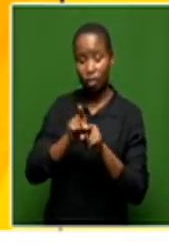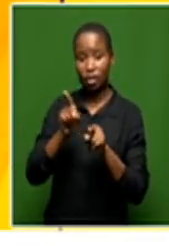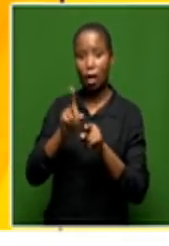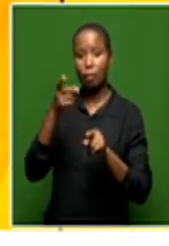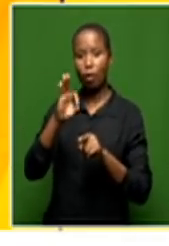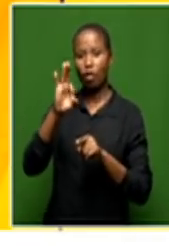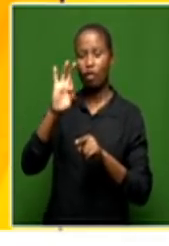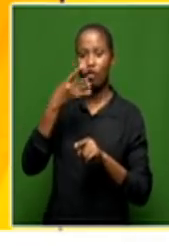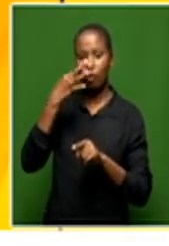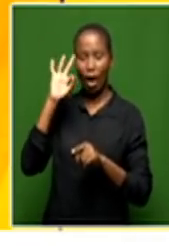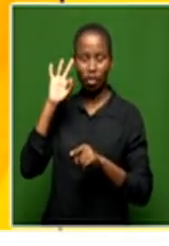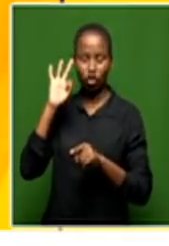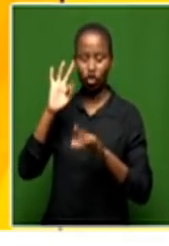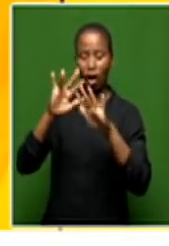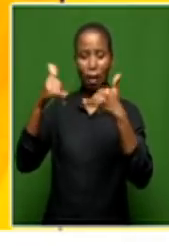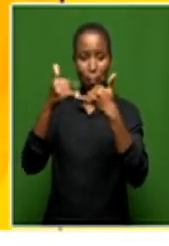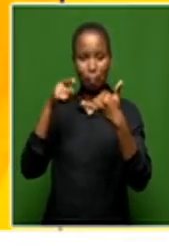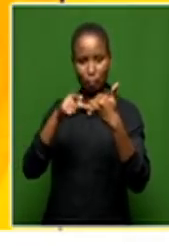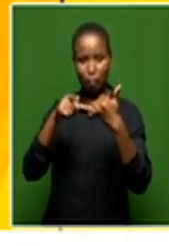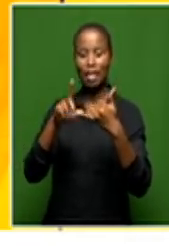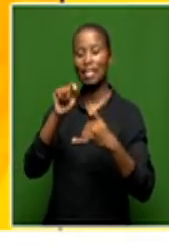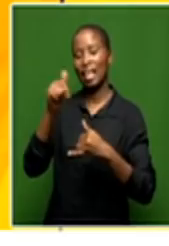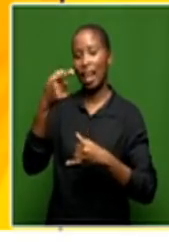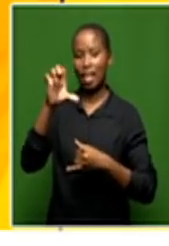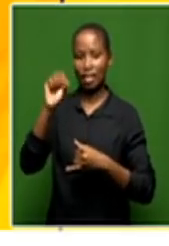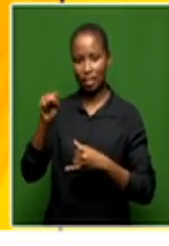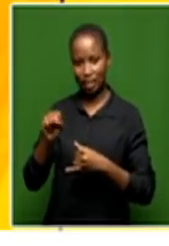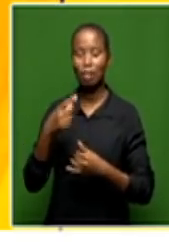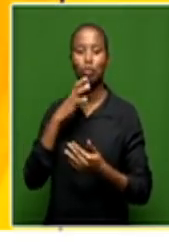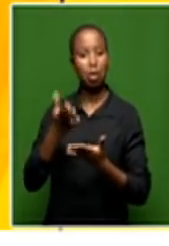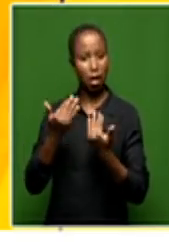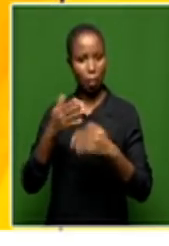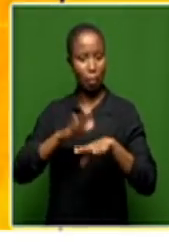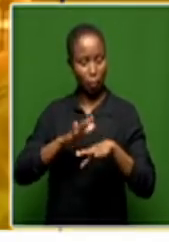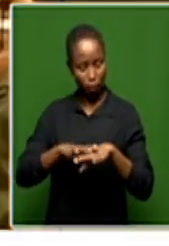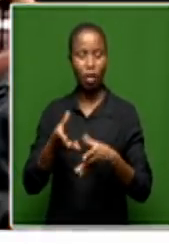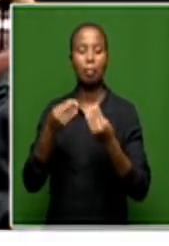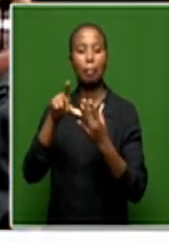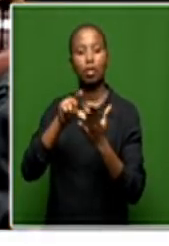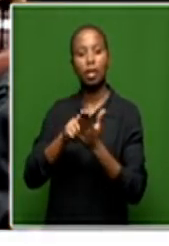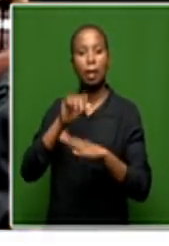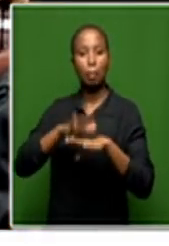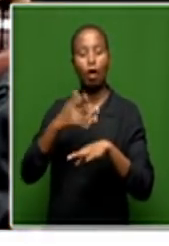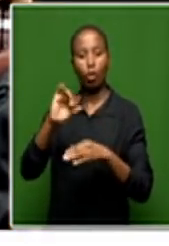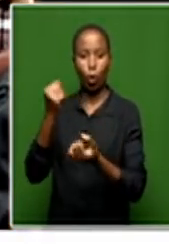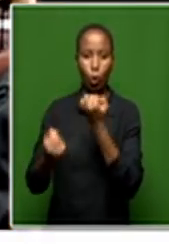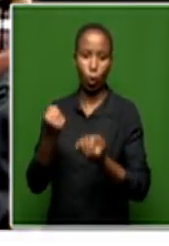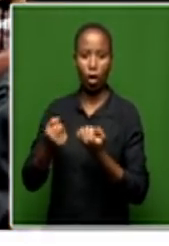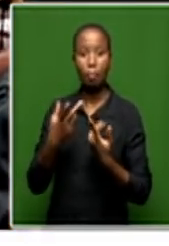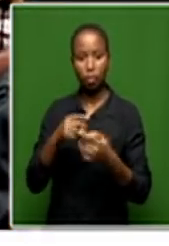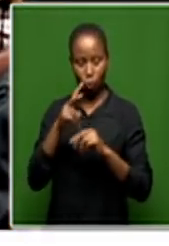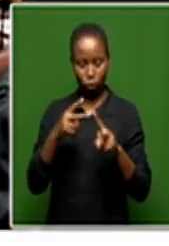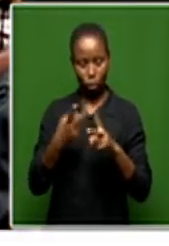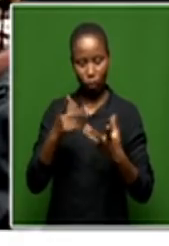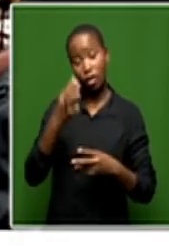company Thales. The court is expected to finalise outstanding matters and set a trial date. Meanwhile, the State Capture Commission of Inquiry